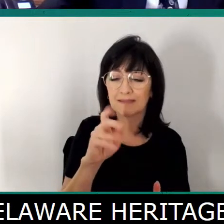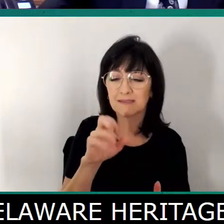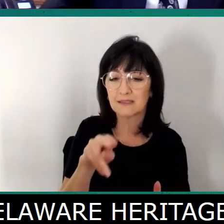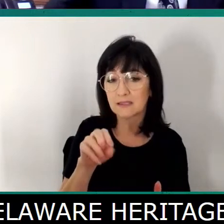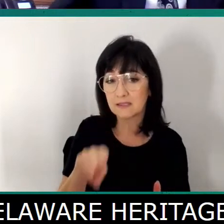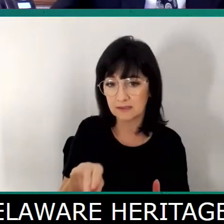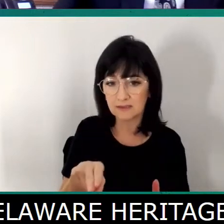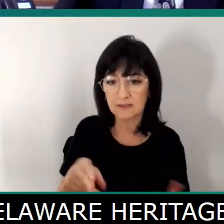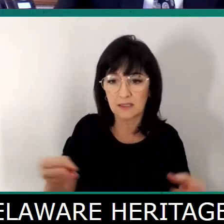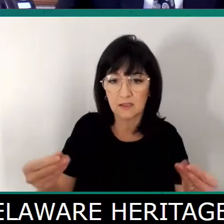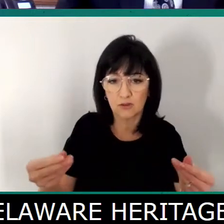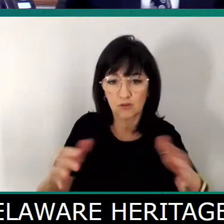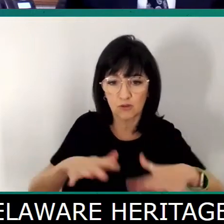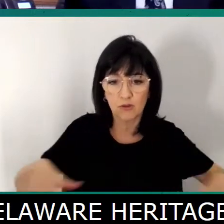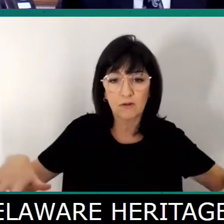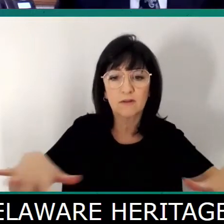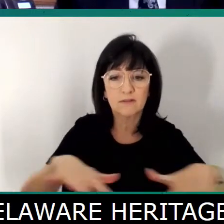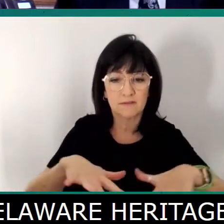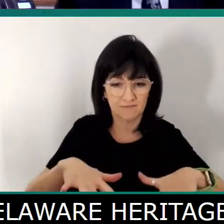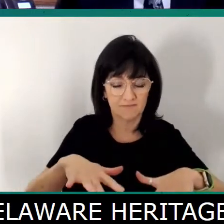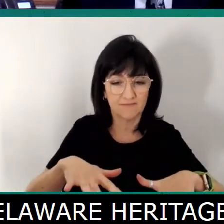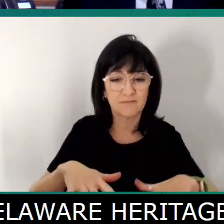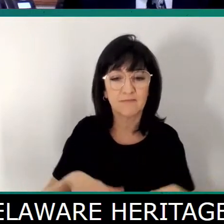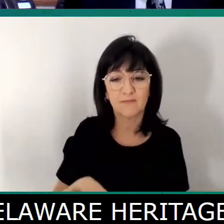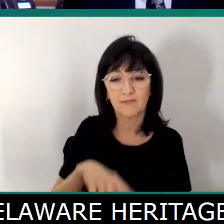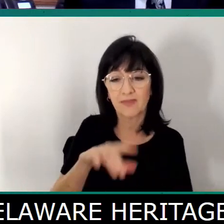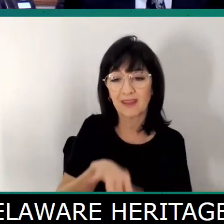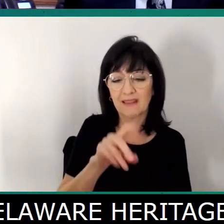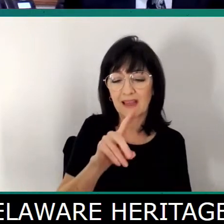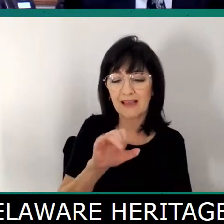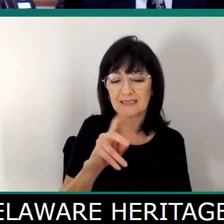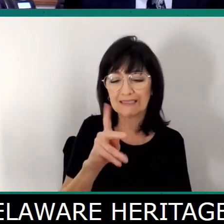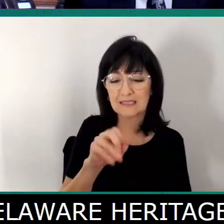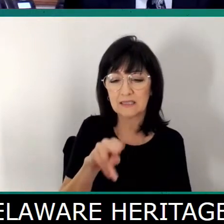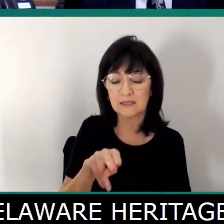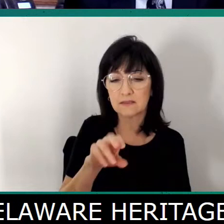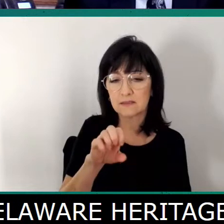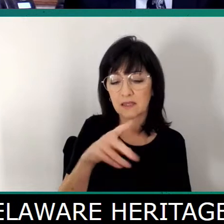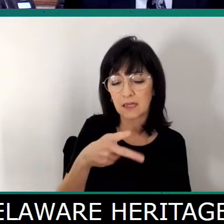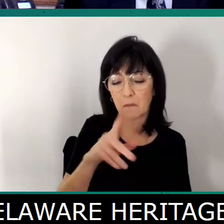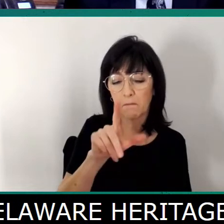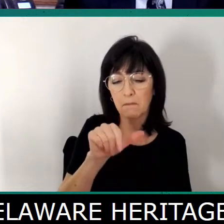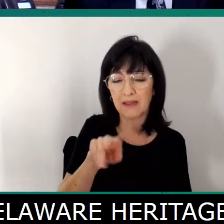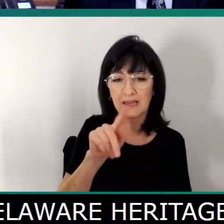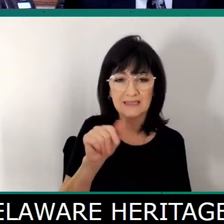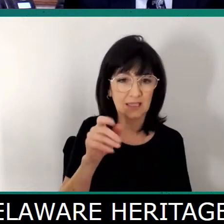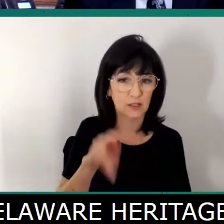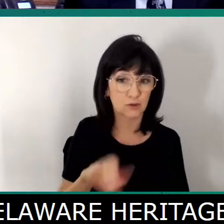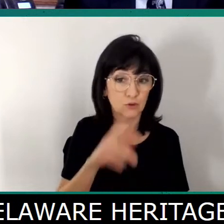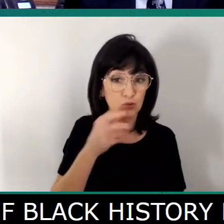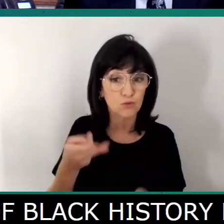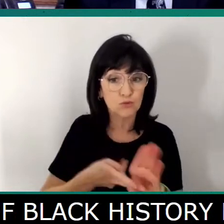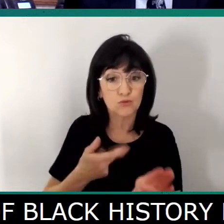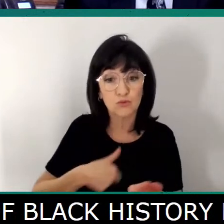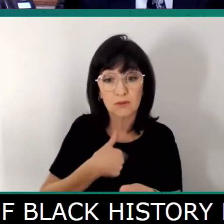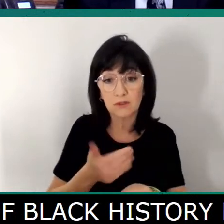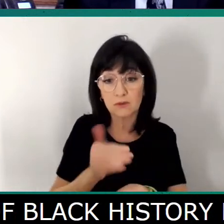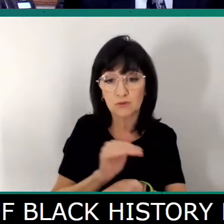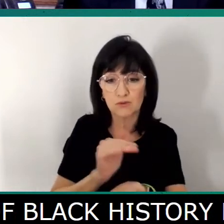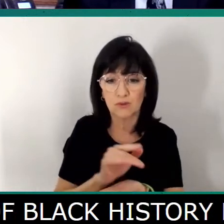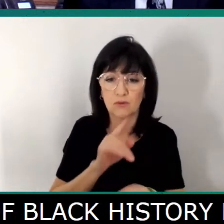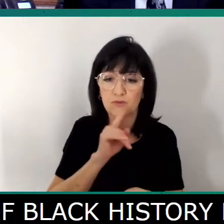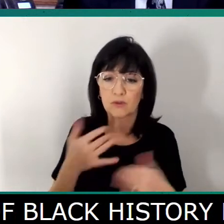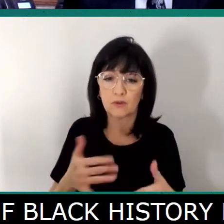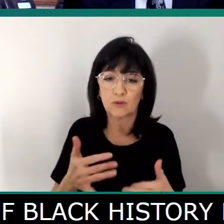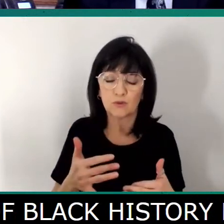burial ground of enslaved Africans at the Dickinson Plantation. We're joined this evening for a really important and